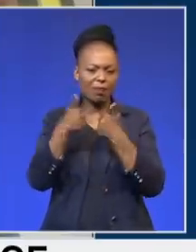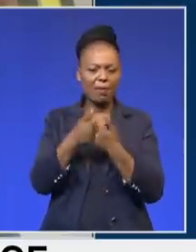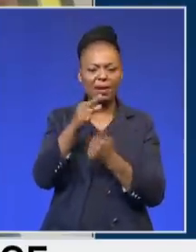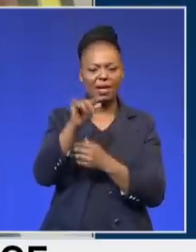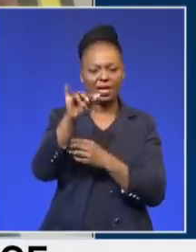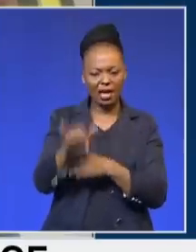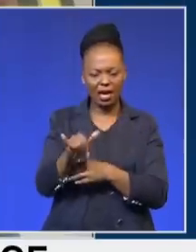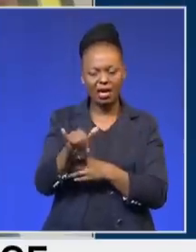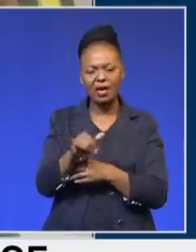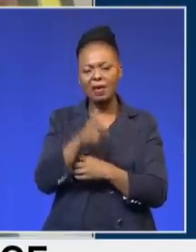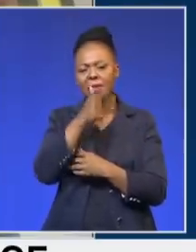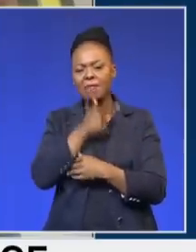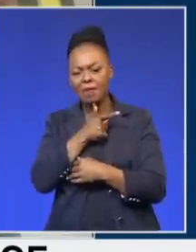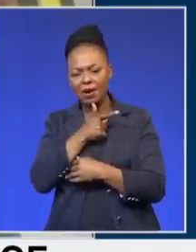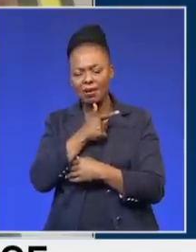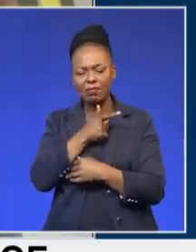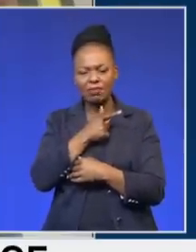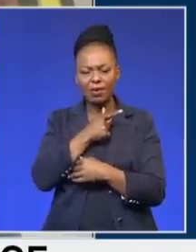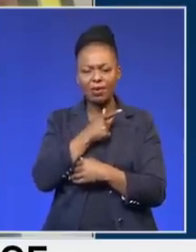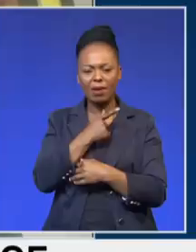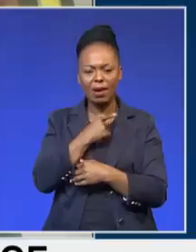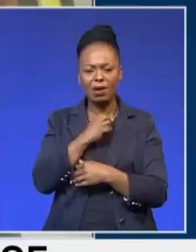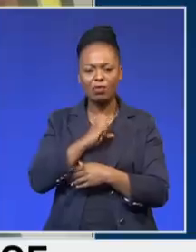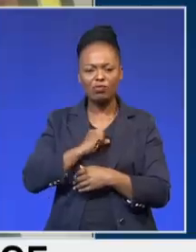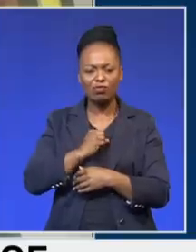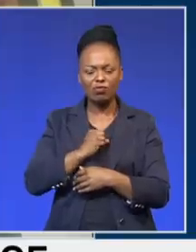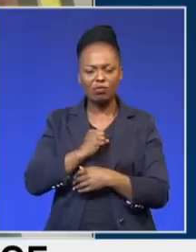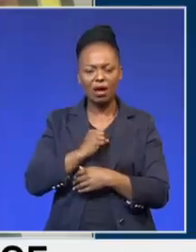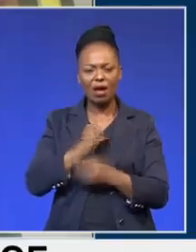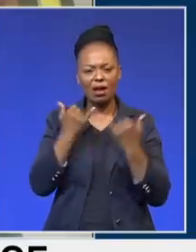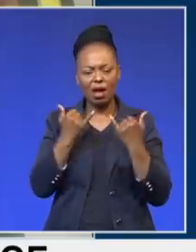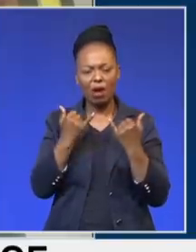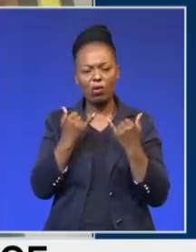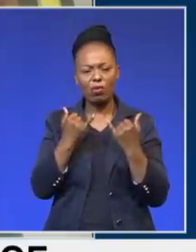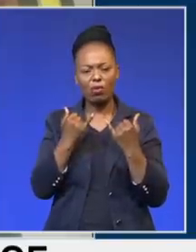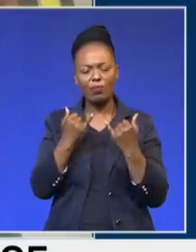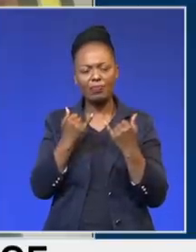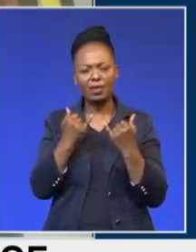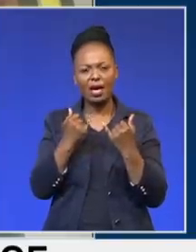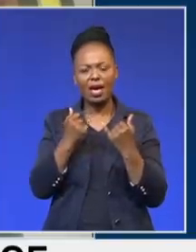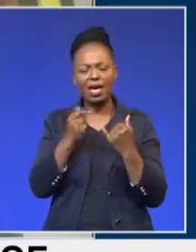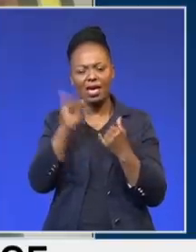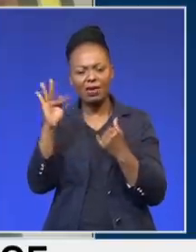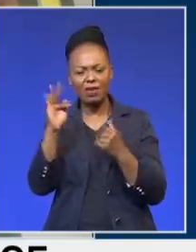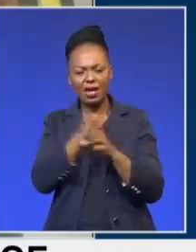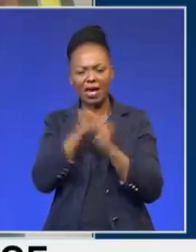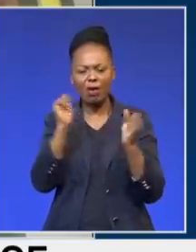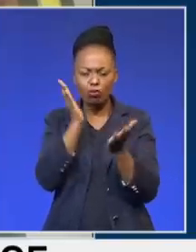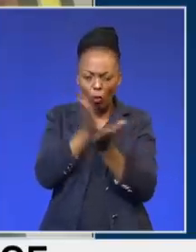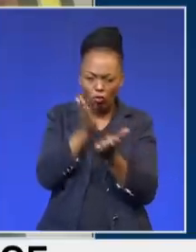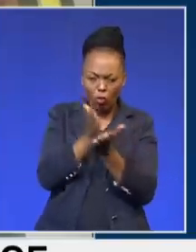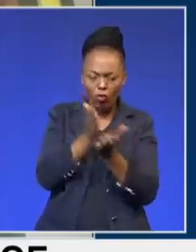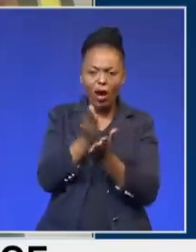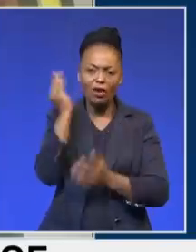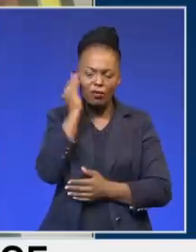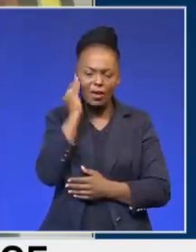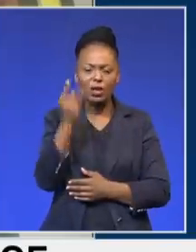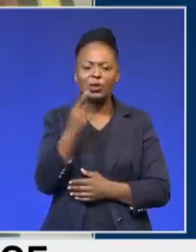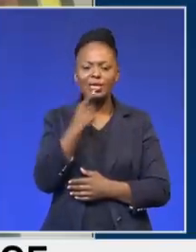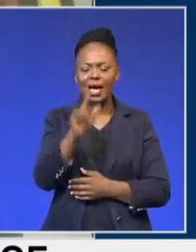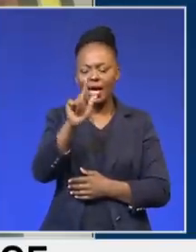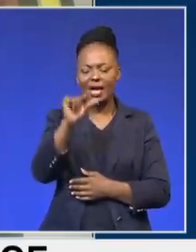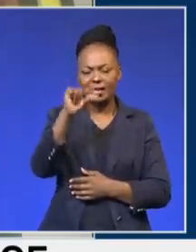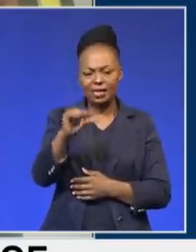you issue a terror alert based on not ascertained information, you are saying the